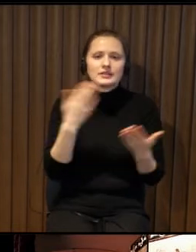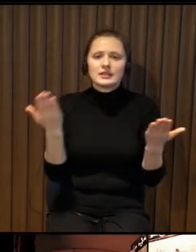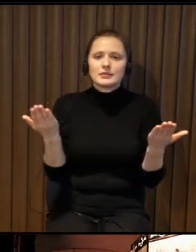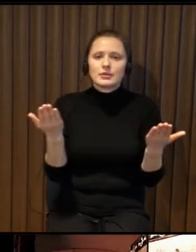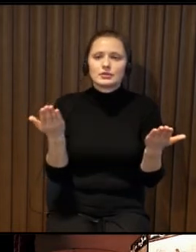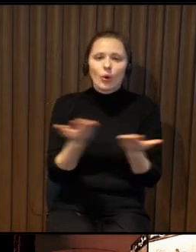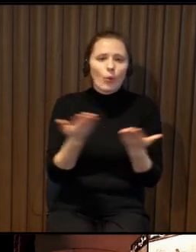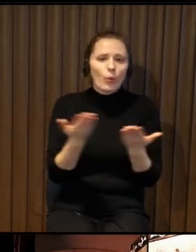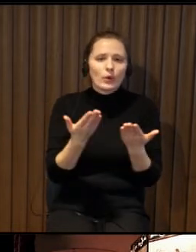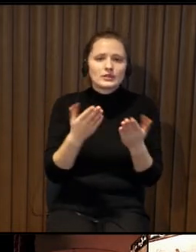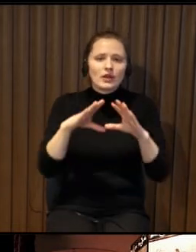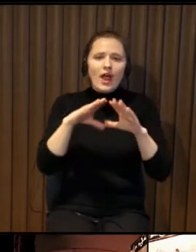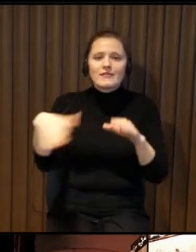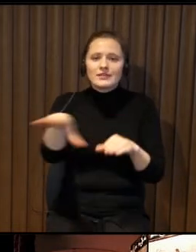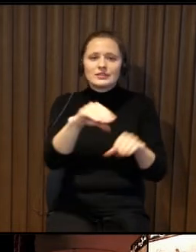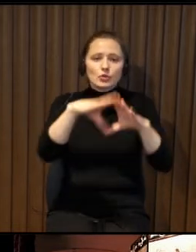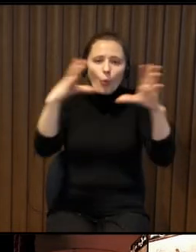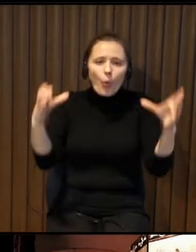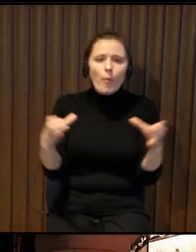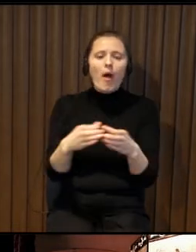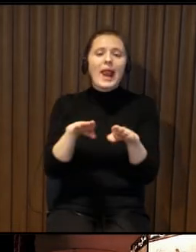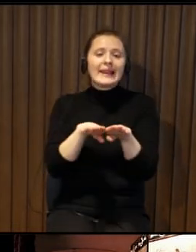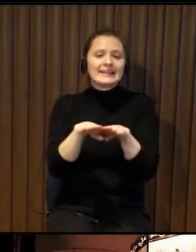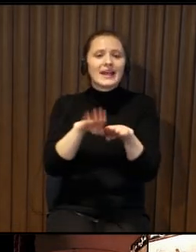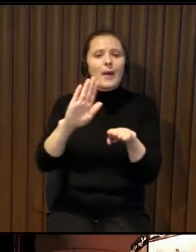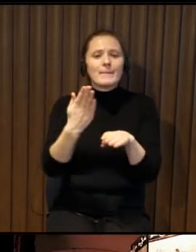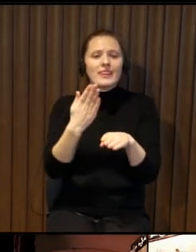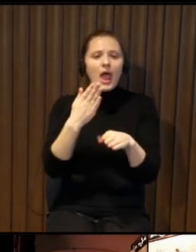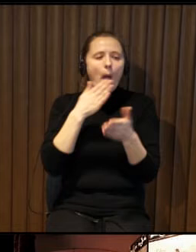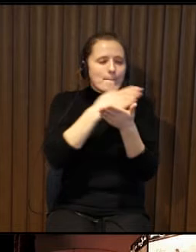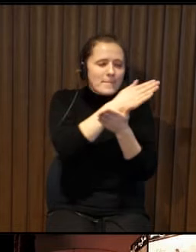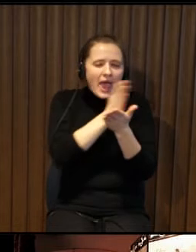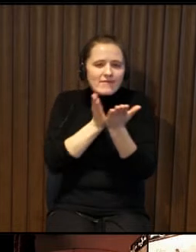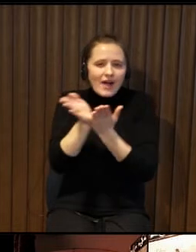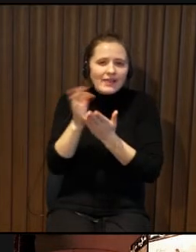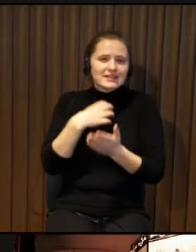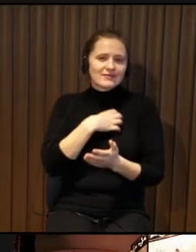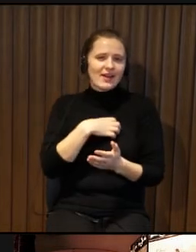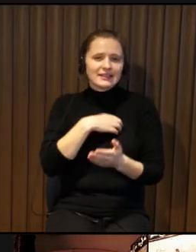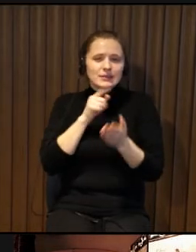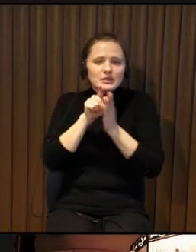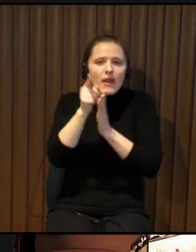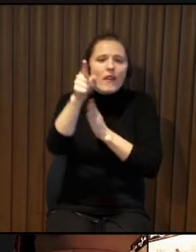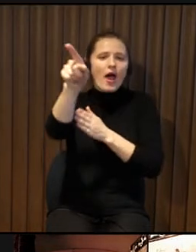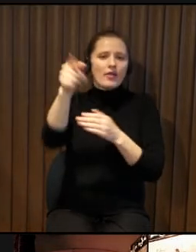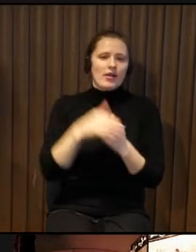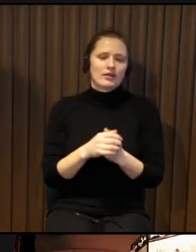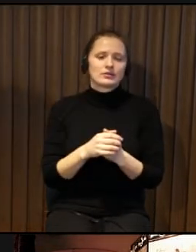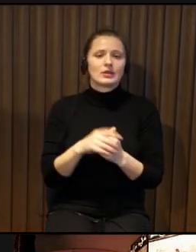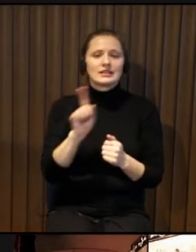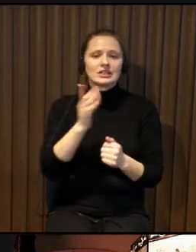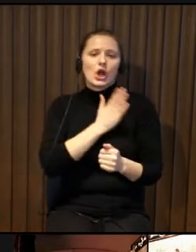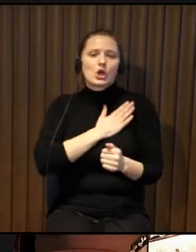are very similar. The needs at the periphery are far apart, meaning they are very diverse. Because of